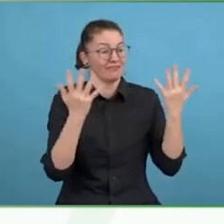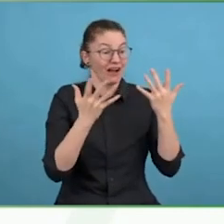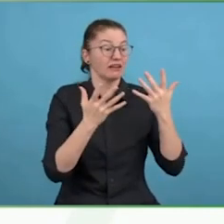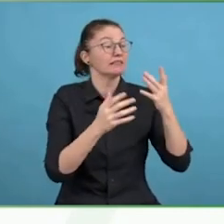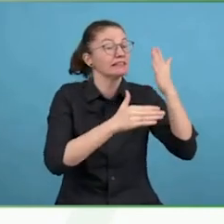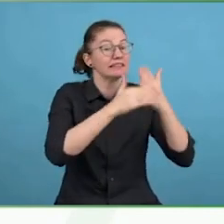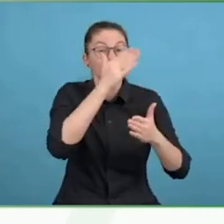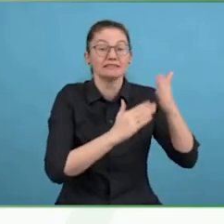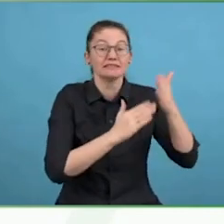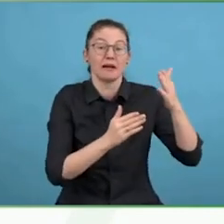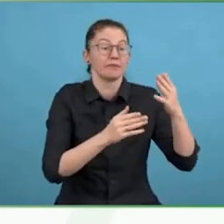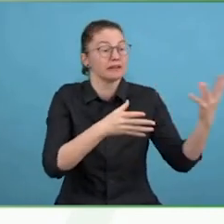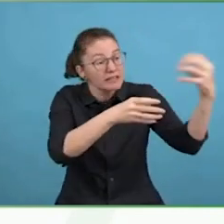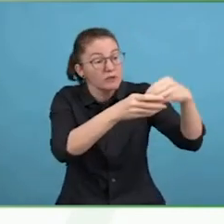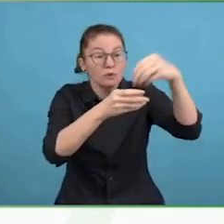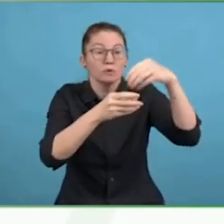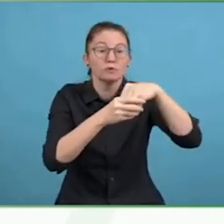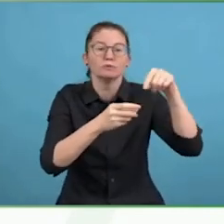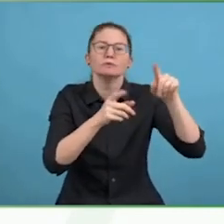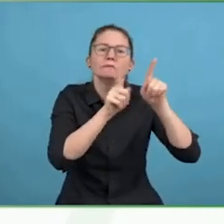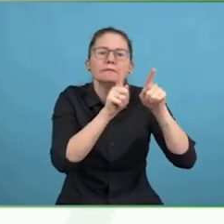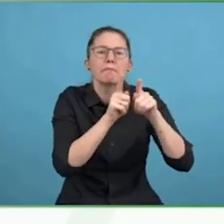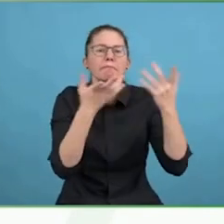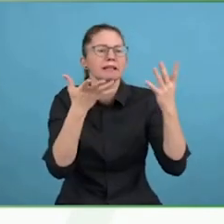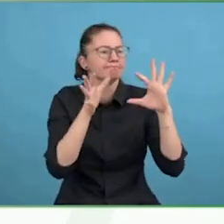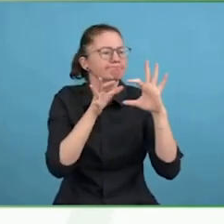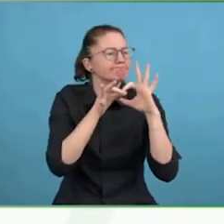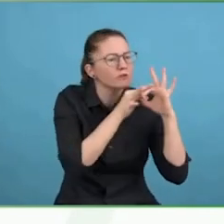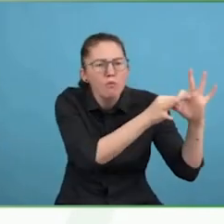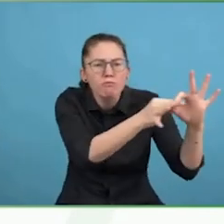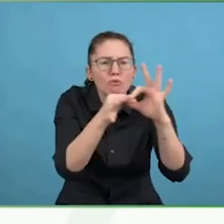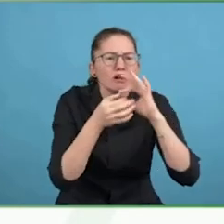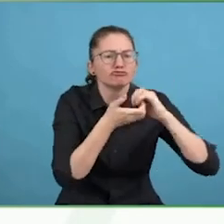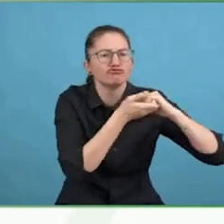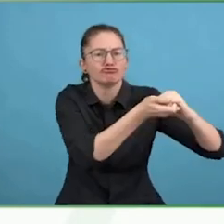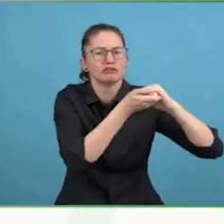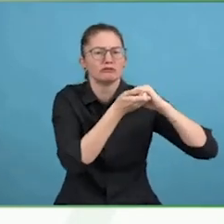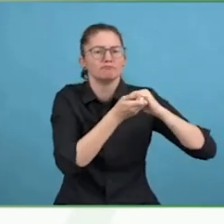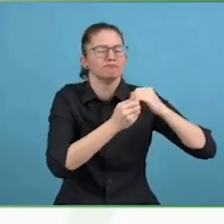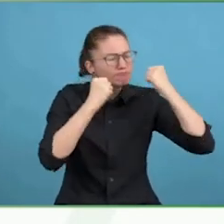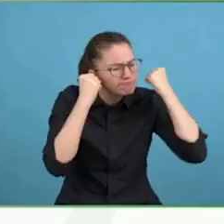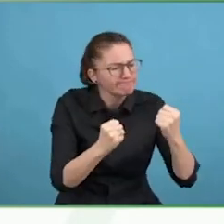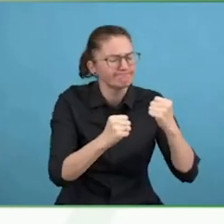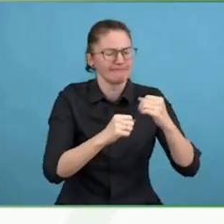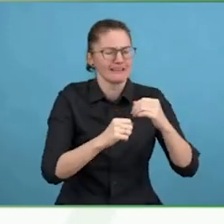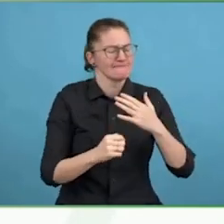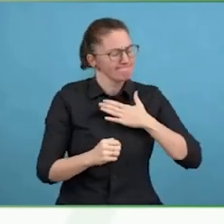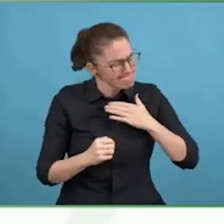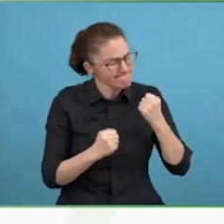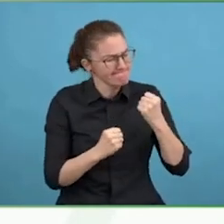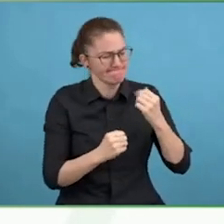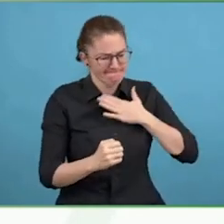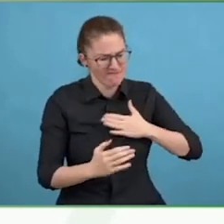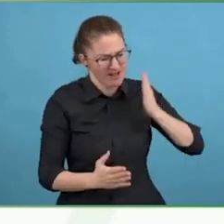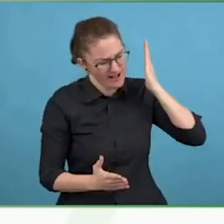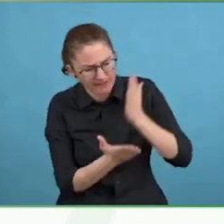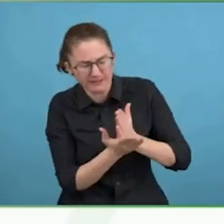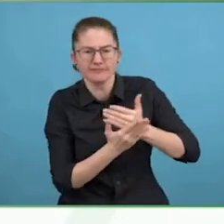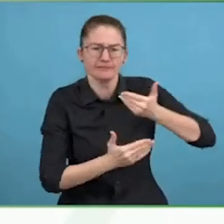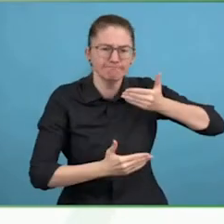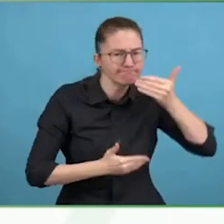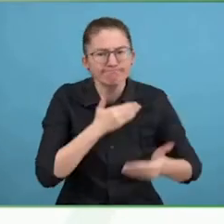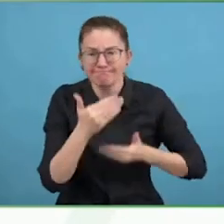other, we can overcome the challenges and make progress toward a more inclusive world.